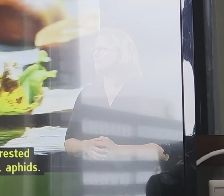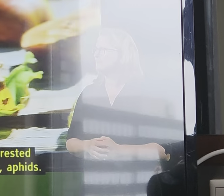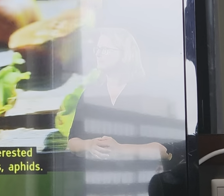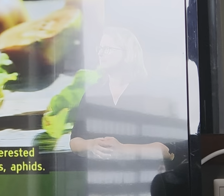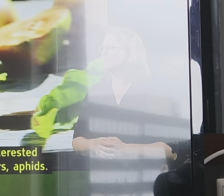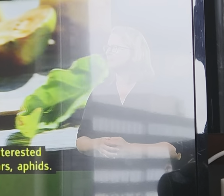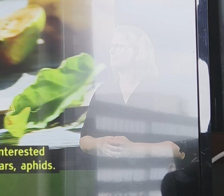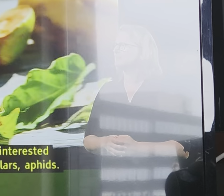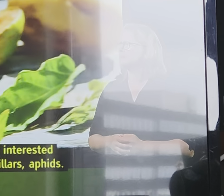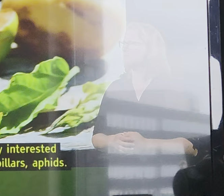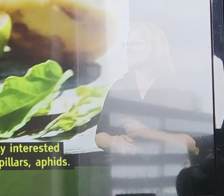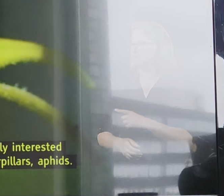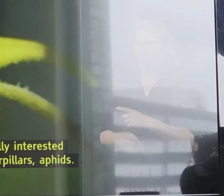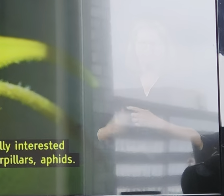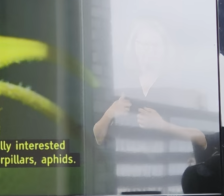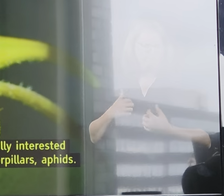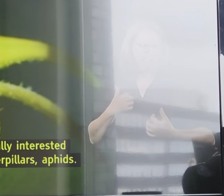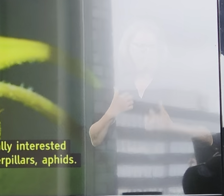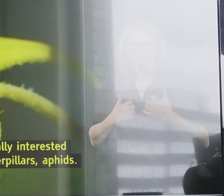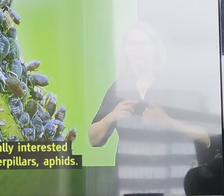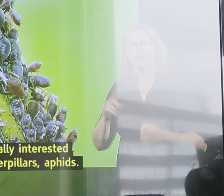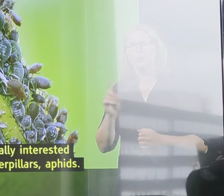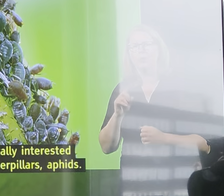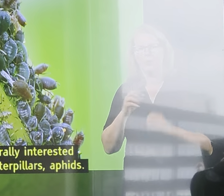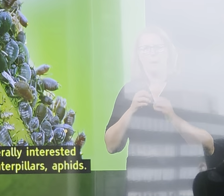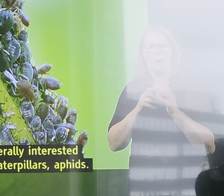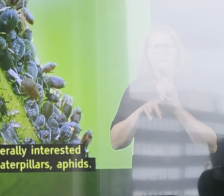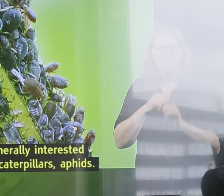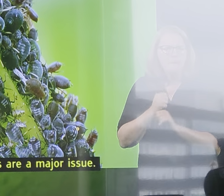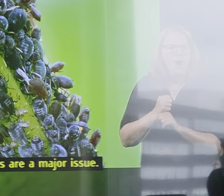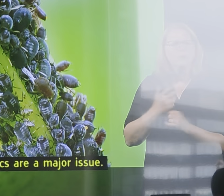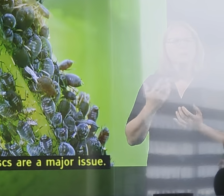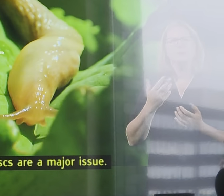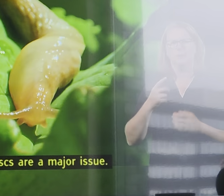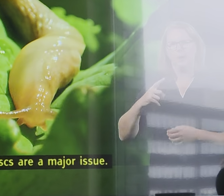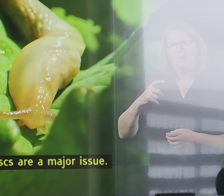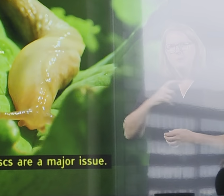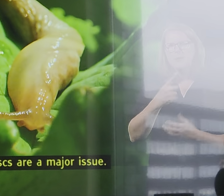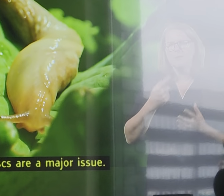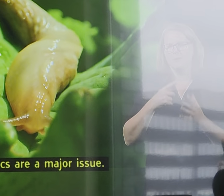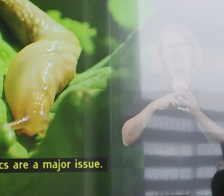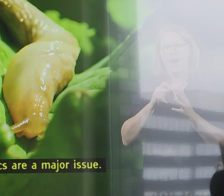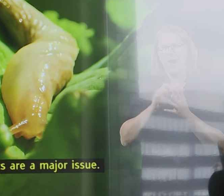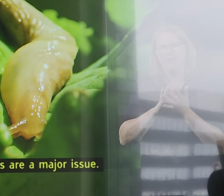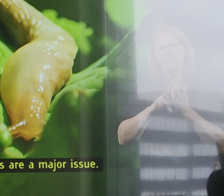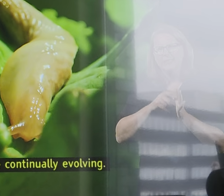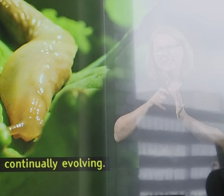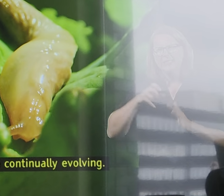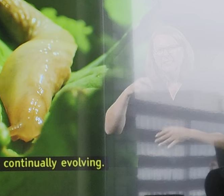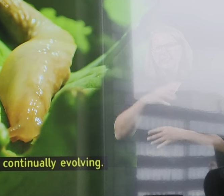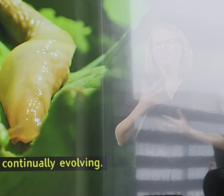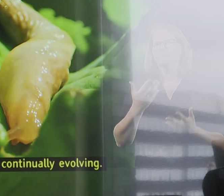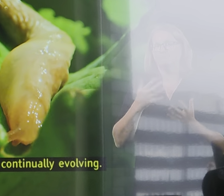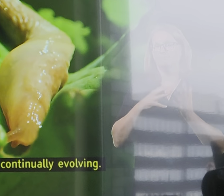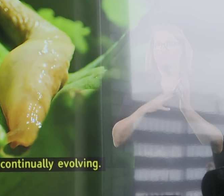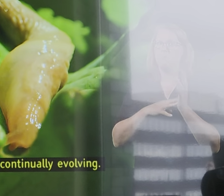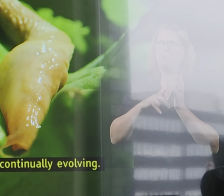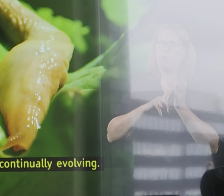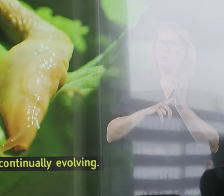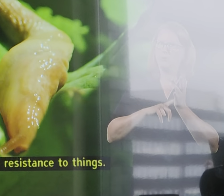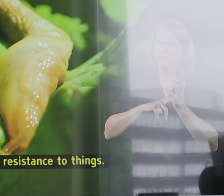I'm generally interested in bugs. Caterpillars, aphids, mollusks are a major issue. Pests